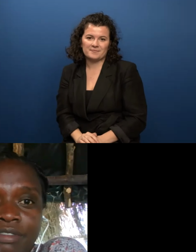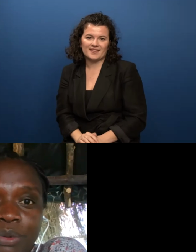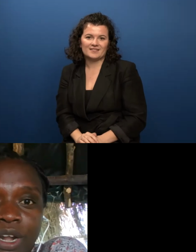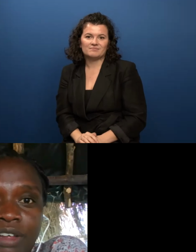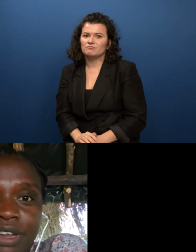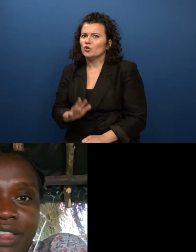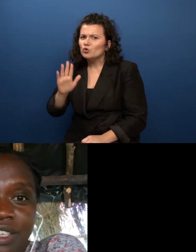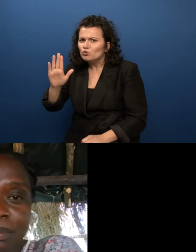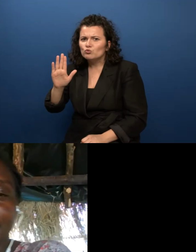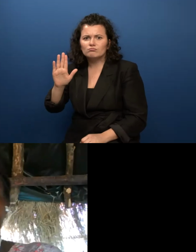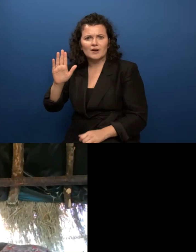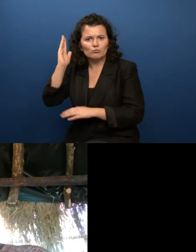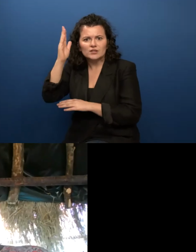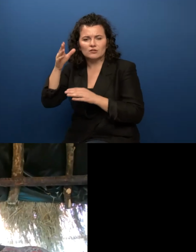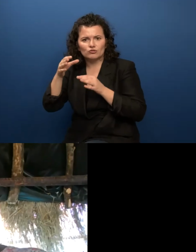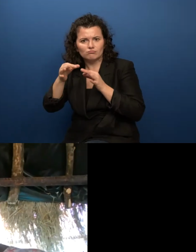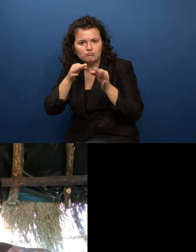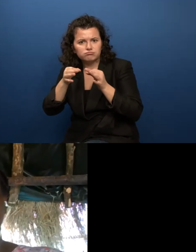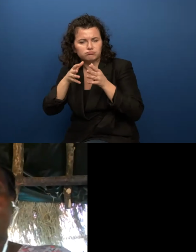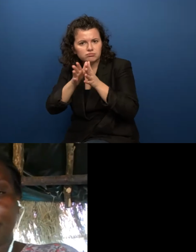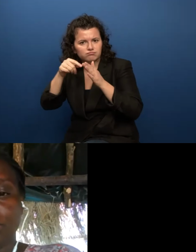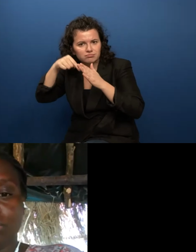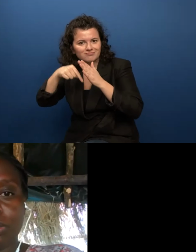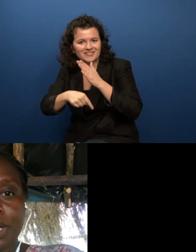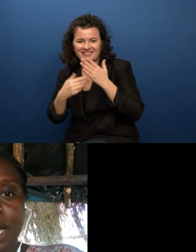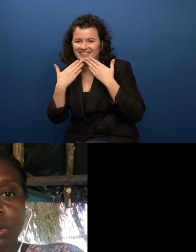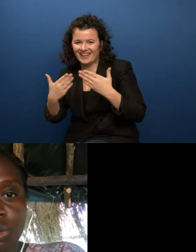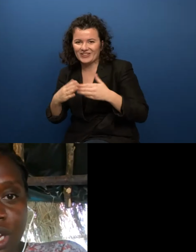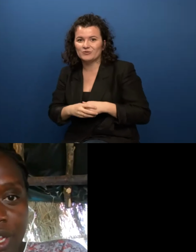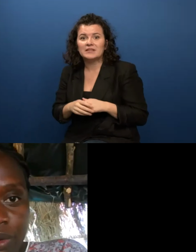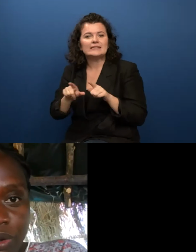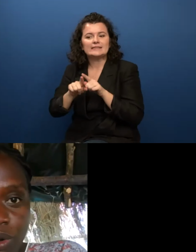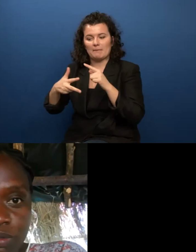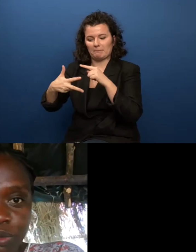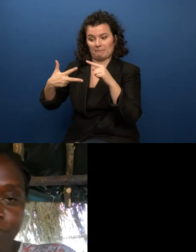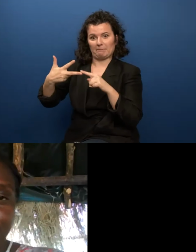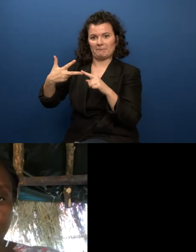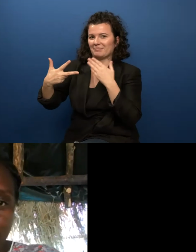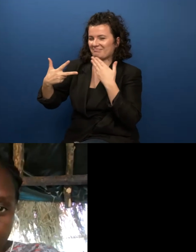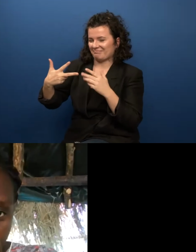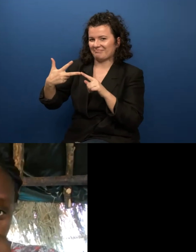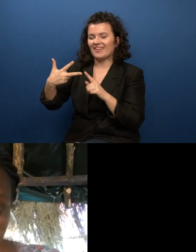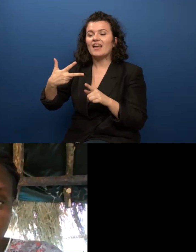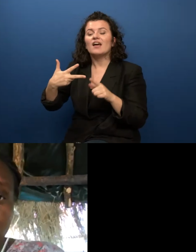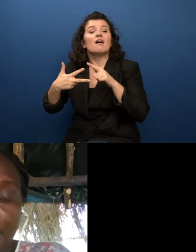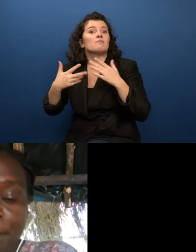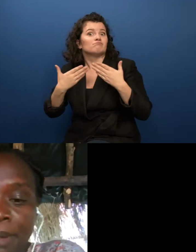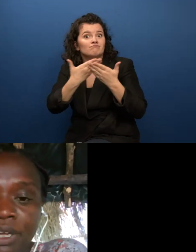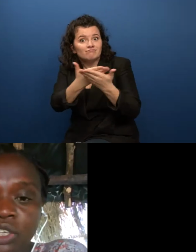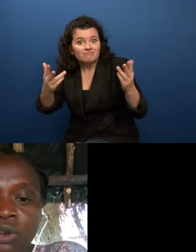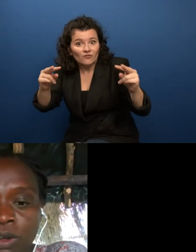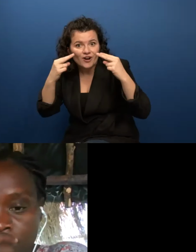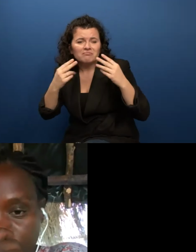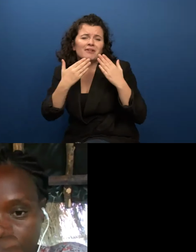and every other speaker. I'm happy to be here today with all of you, and I wish to share